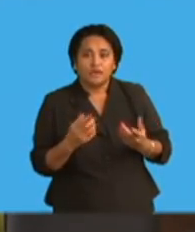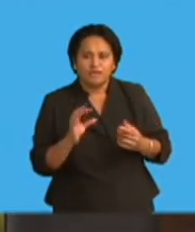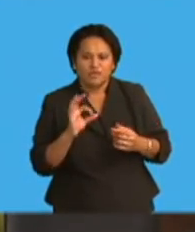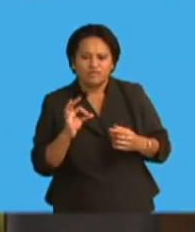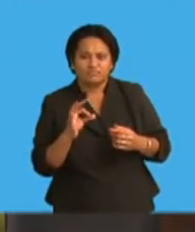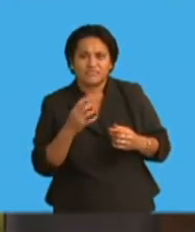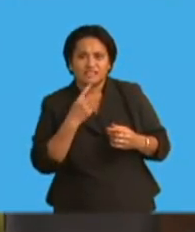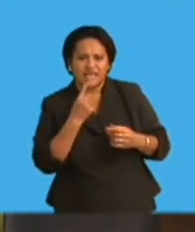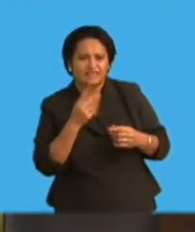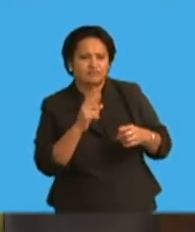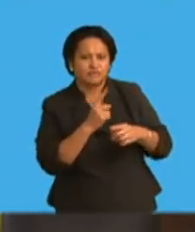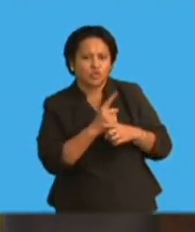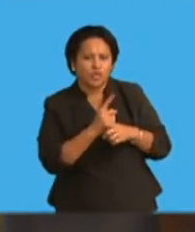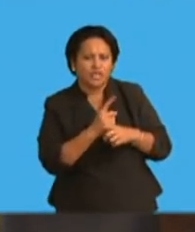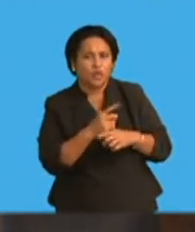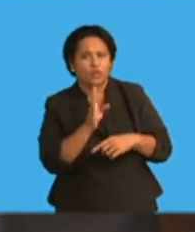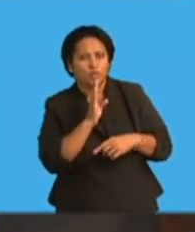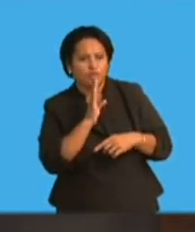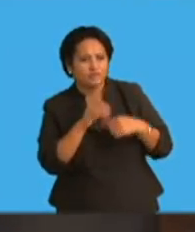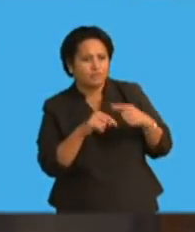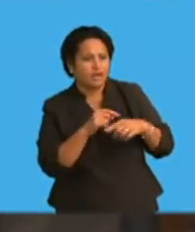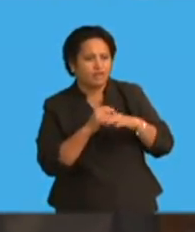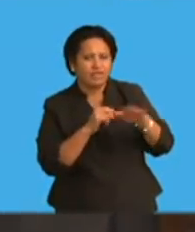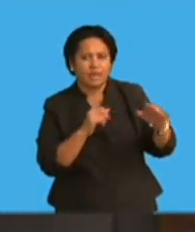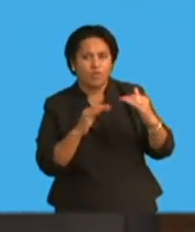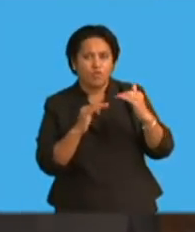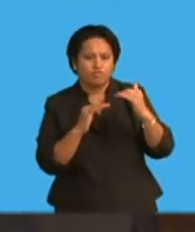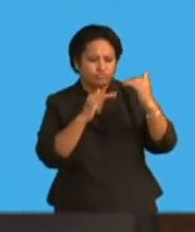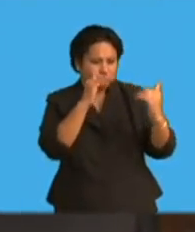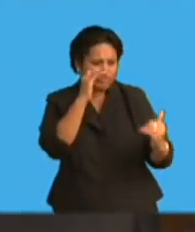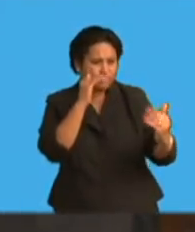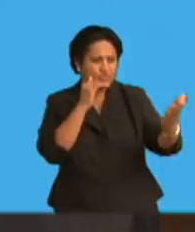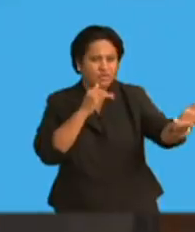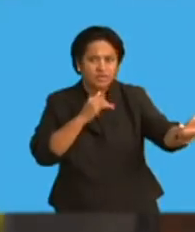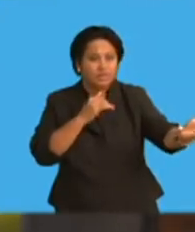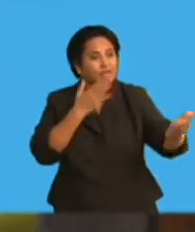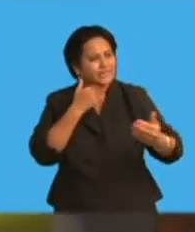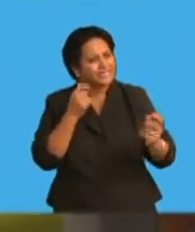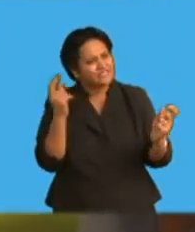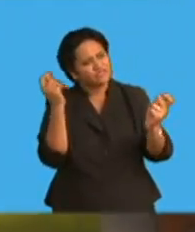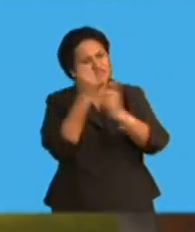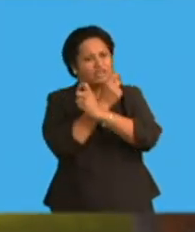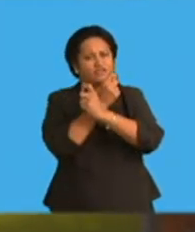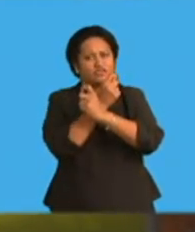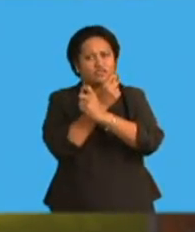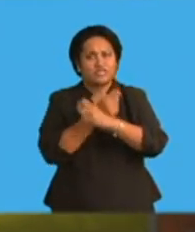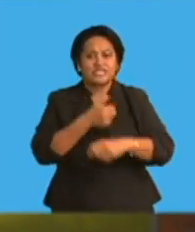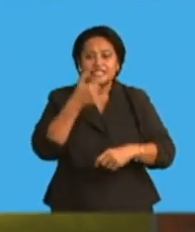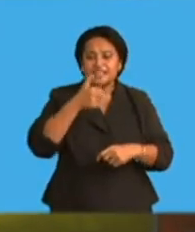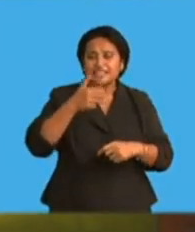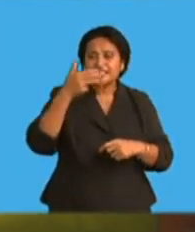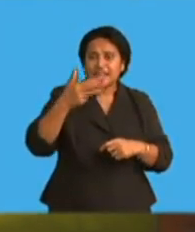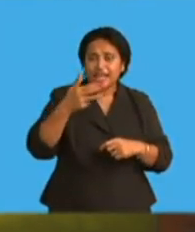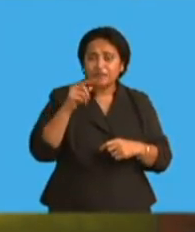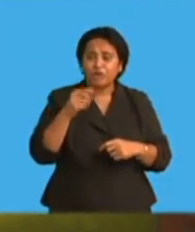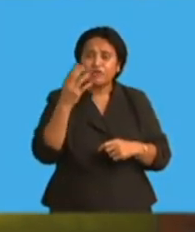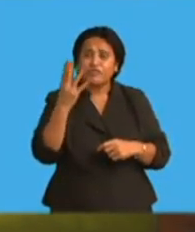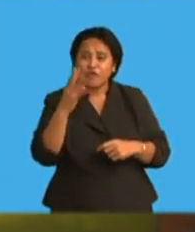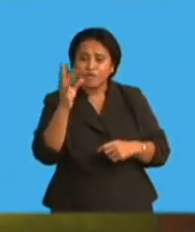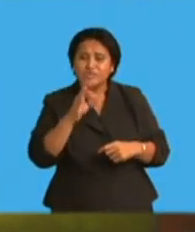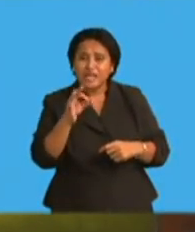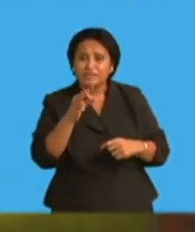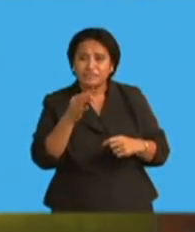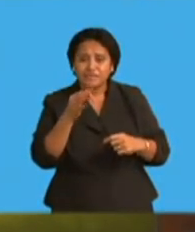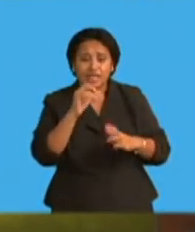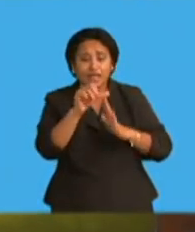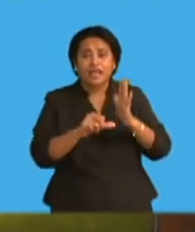malice. Please, reconfigure yourself for the sake of our country. 69.4% of the entire population of Fiji lives below the age of